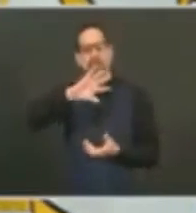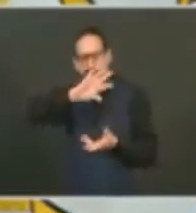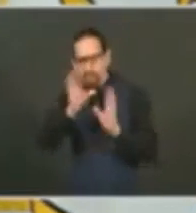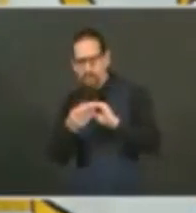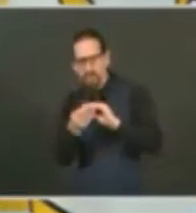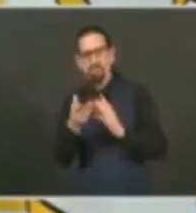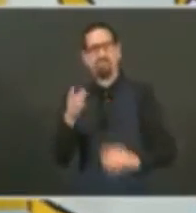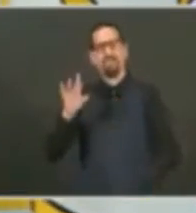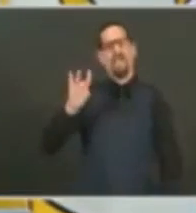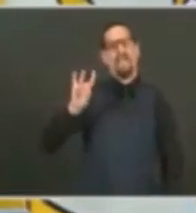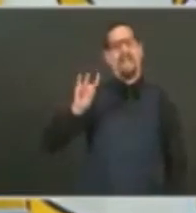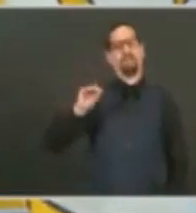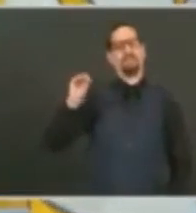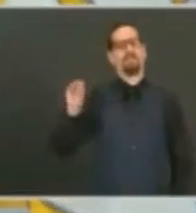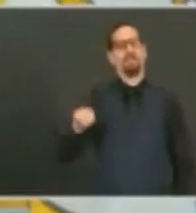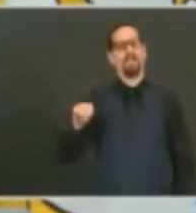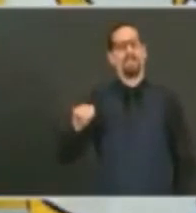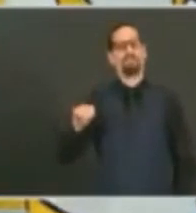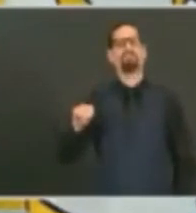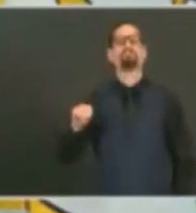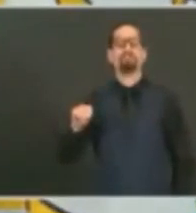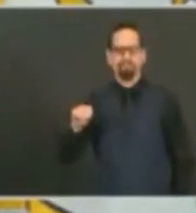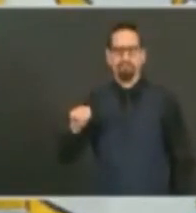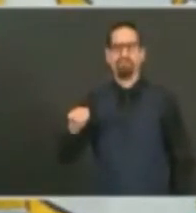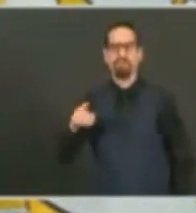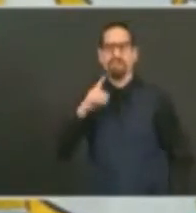And very sadly, we had another 9 deaths.